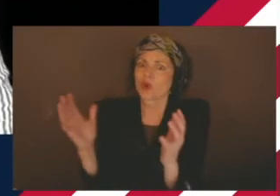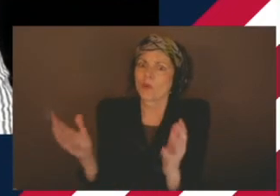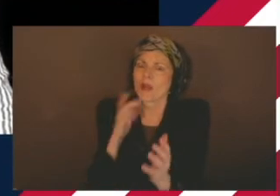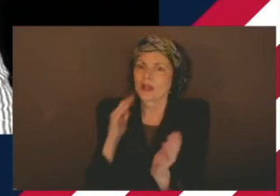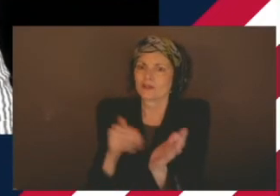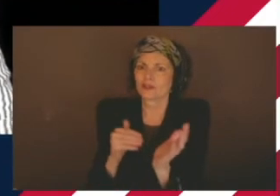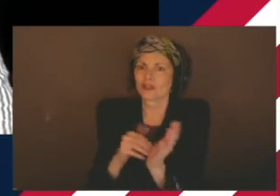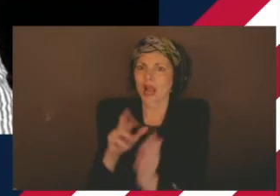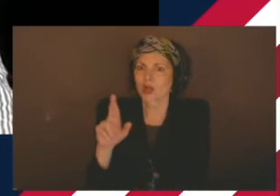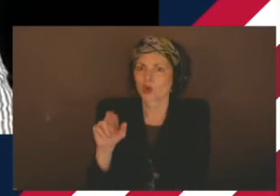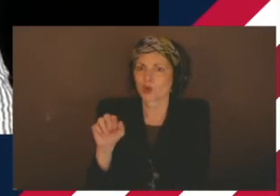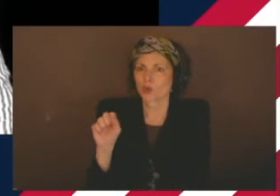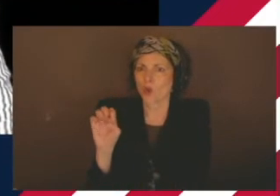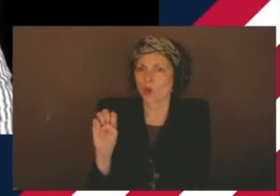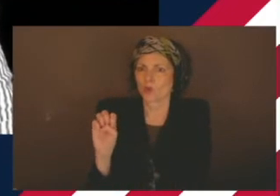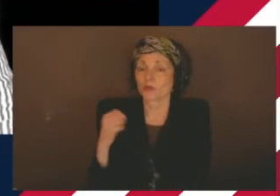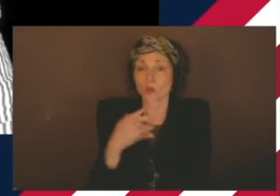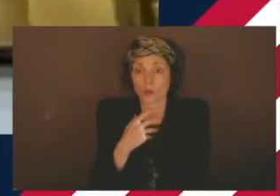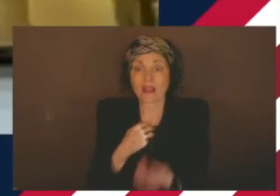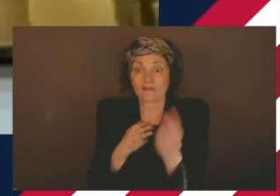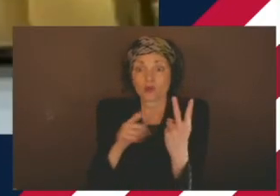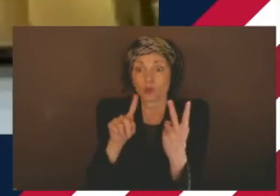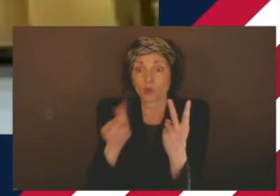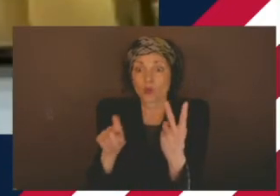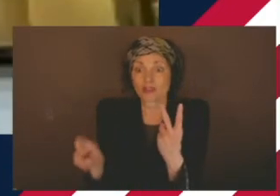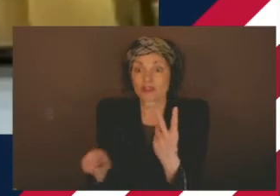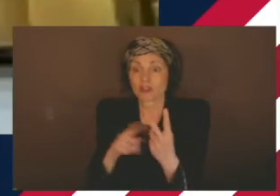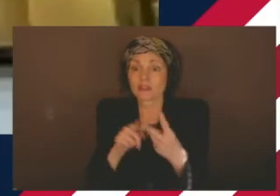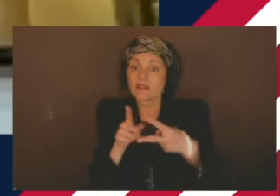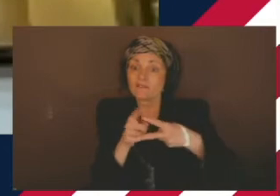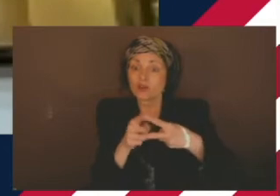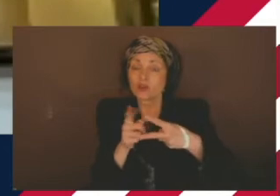The first from Congresswoman Garcia.